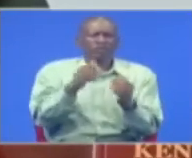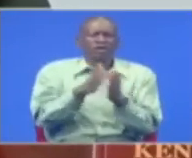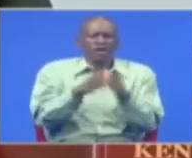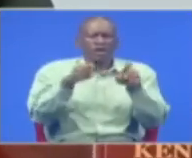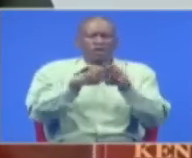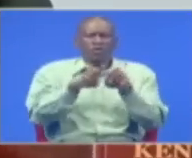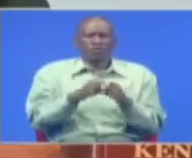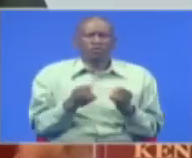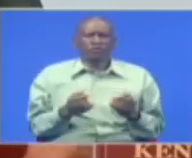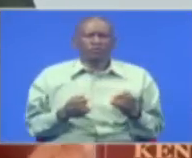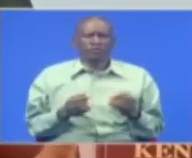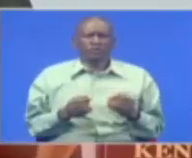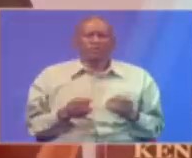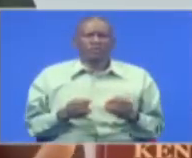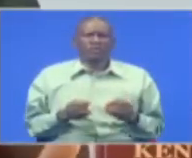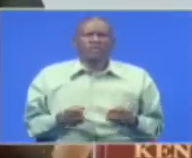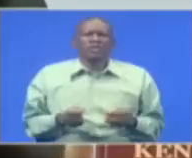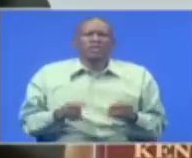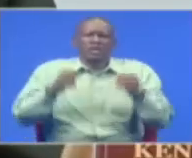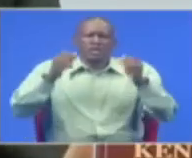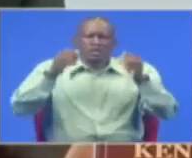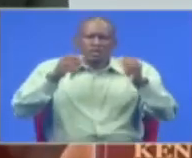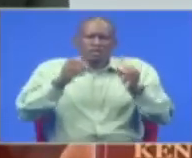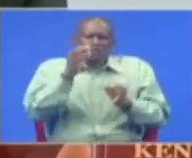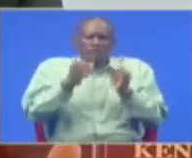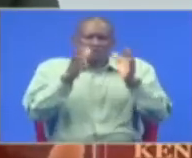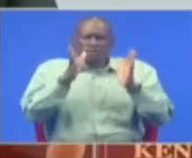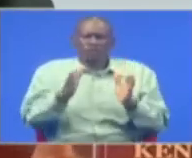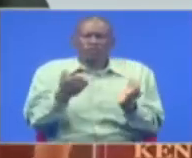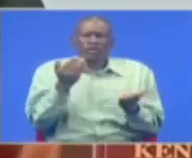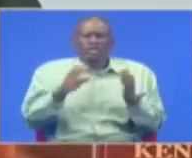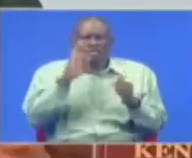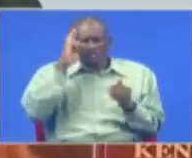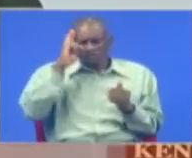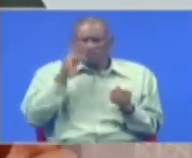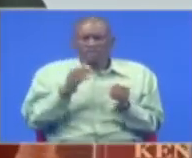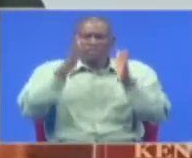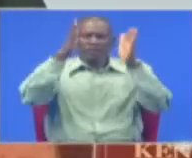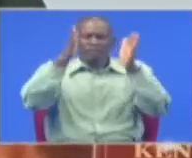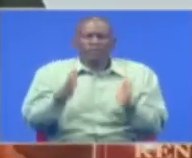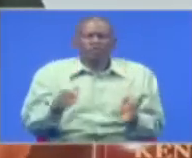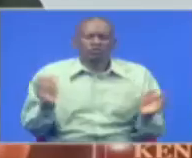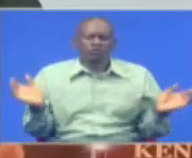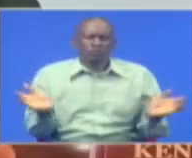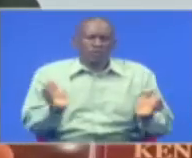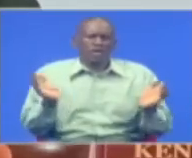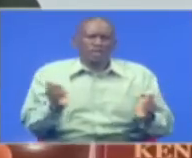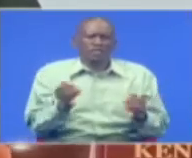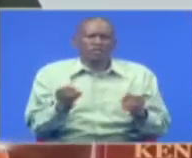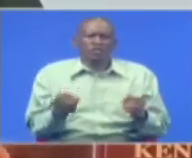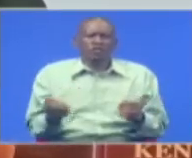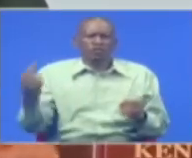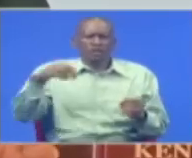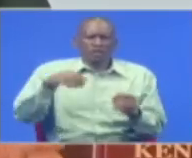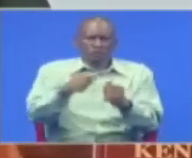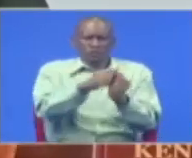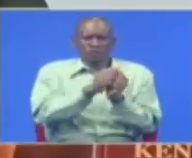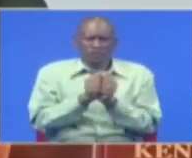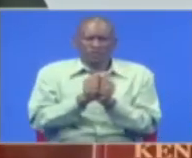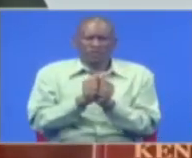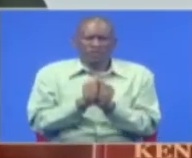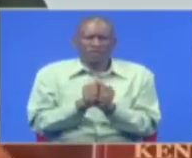where one may be lacking behind or for whatever reason, the person is encouraged to come along. It's a